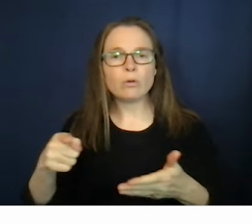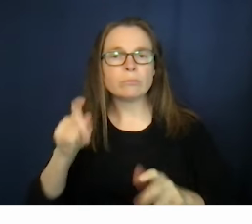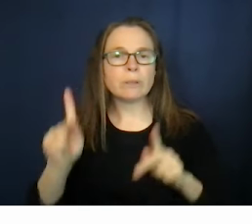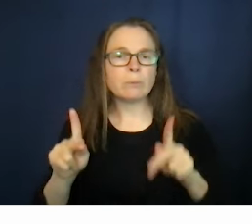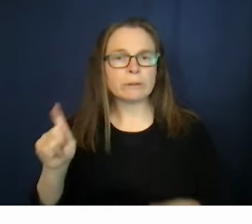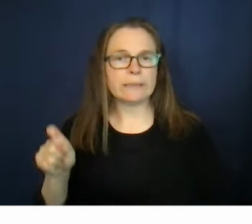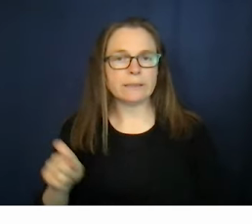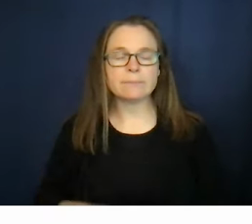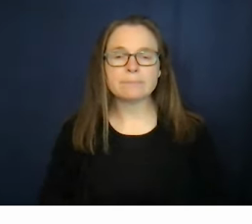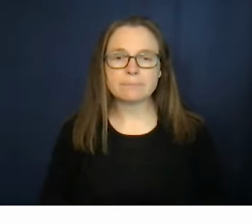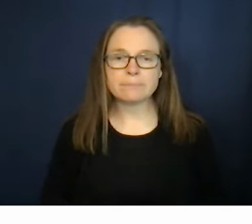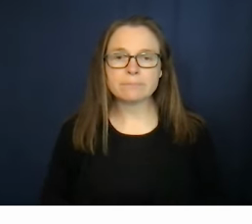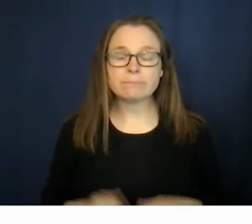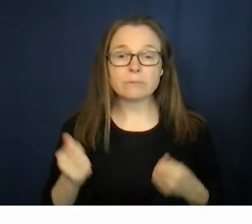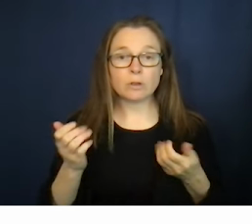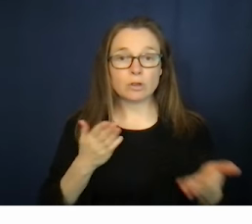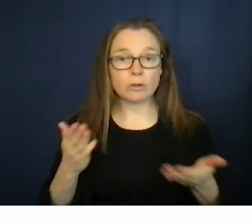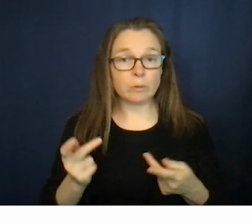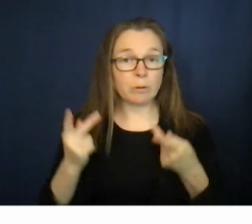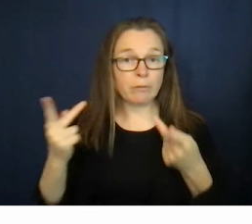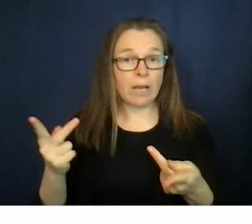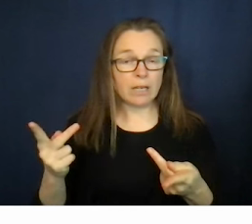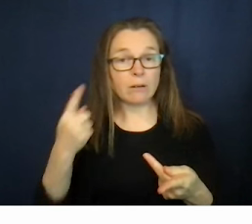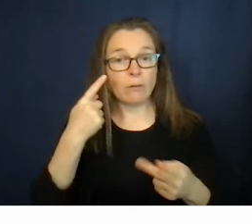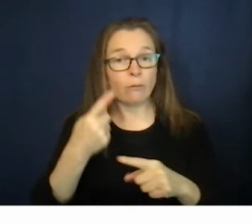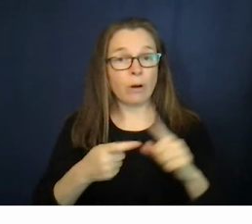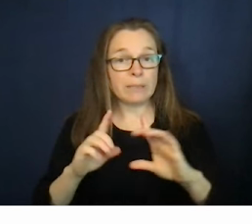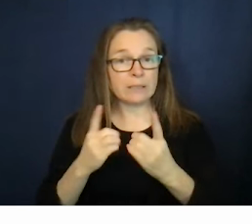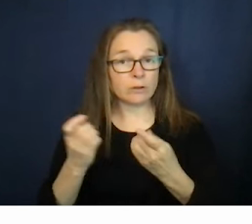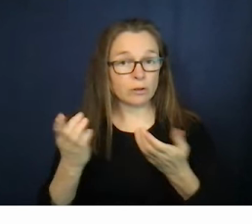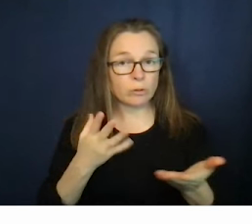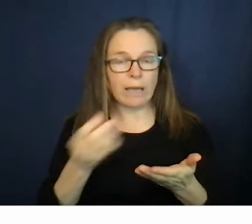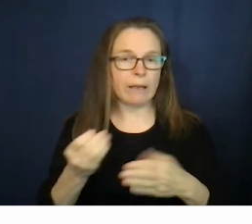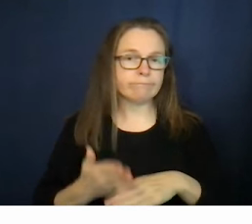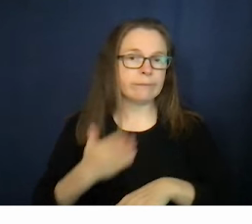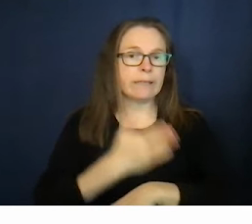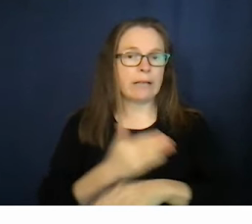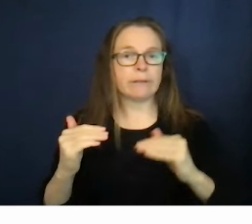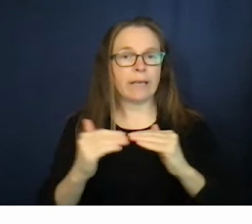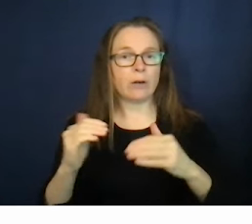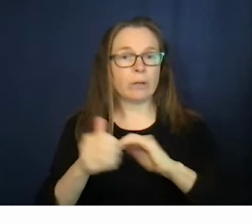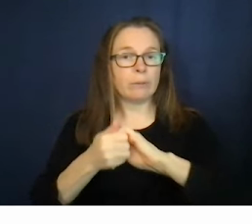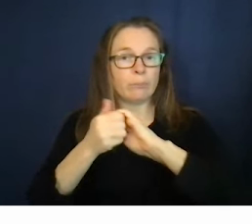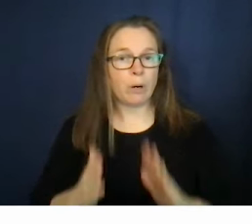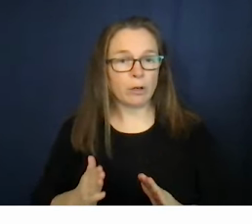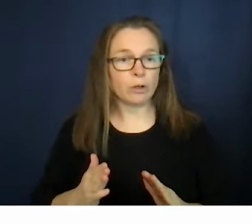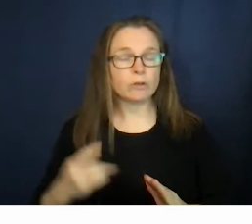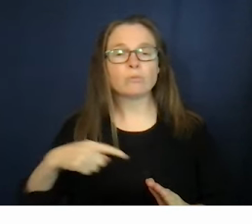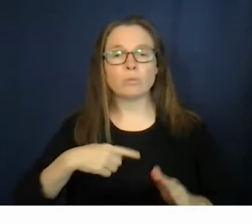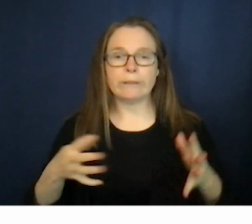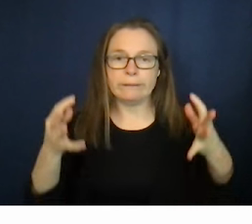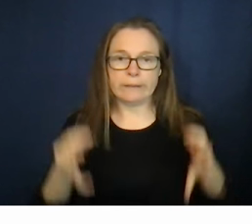participants. The services provided through the district centers and enhanced equity partners are determined by the ADVSD